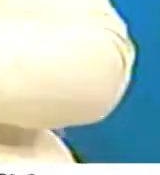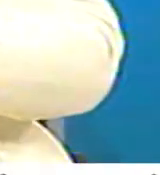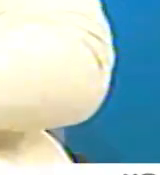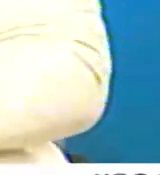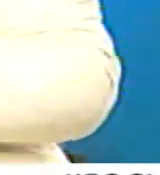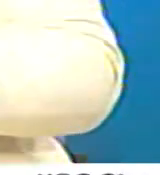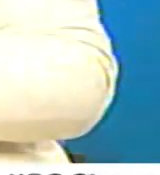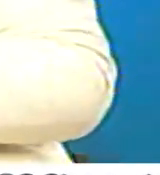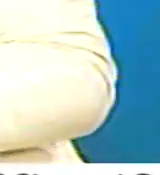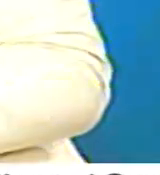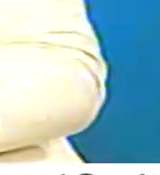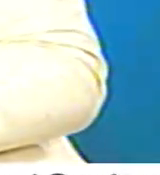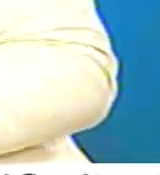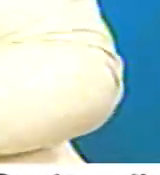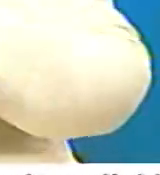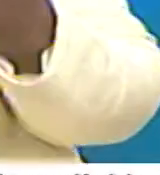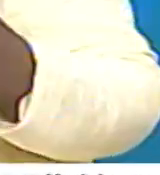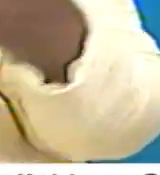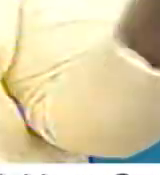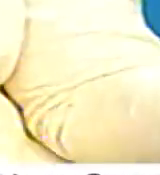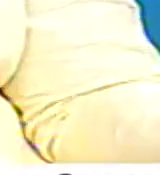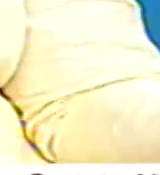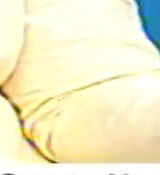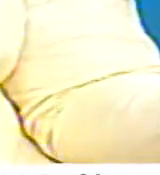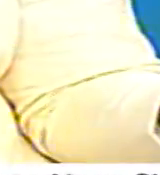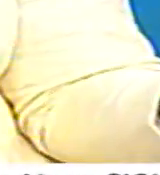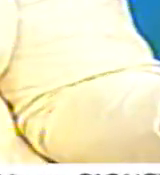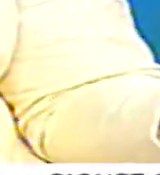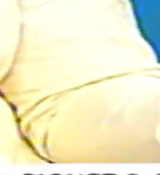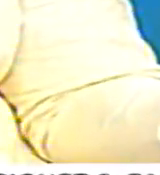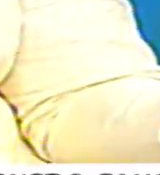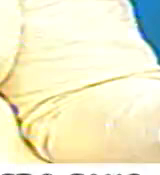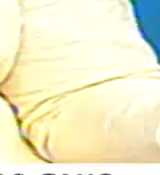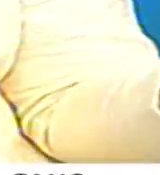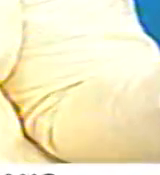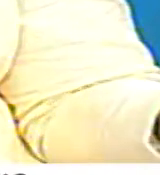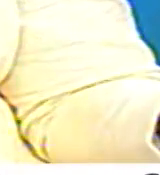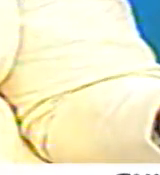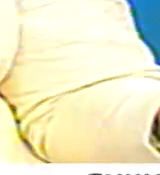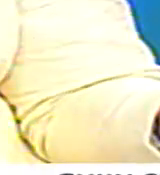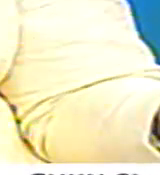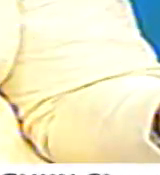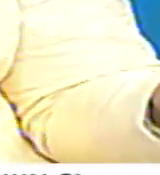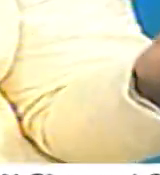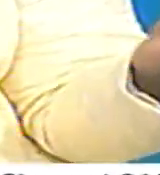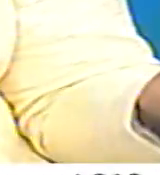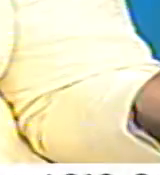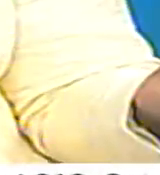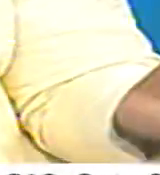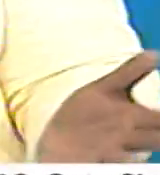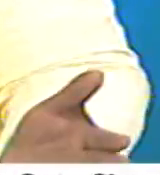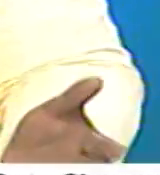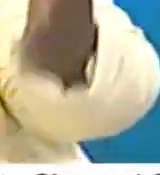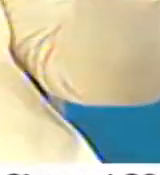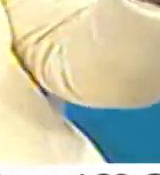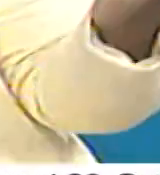interpreters on permanent basis. Mm-hmm. It should not be on a needs basis, because when it comes to information, okay, information is not on a needs basis.